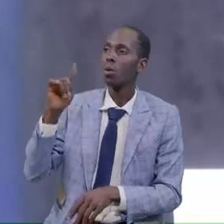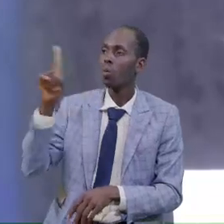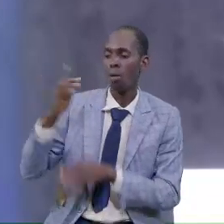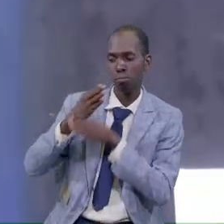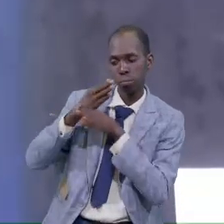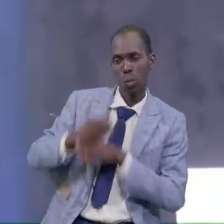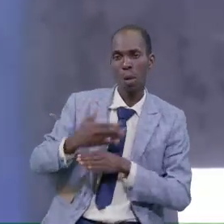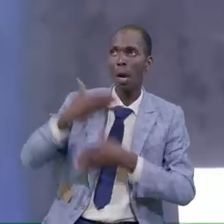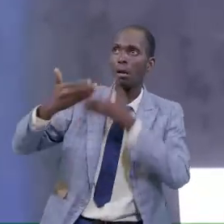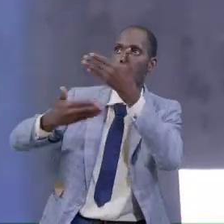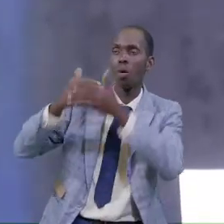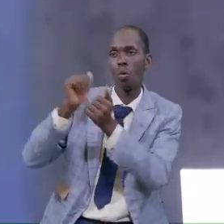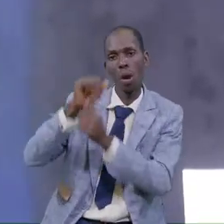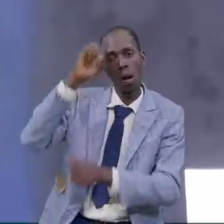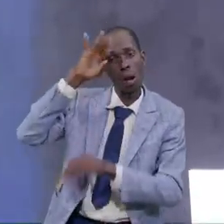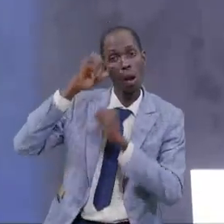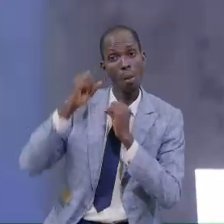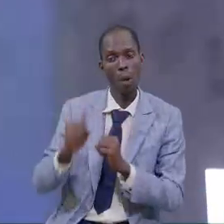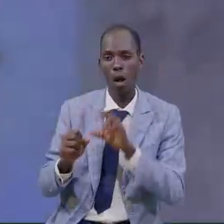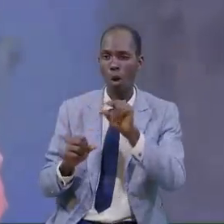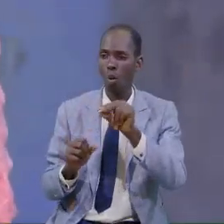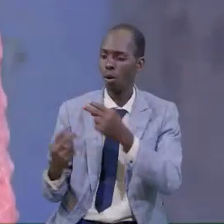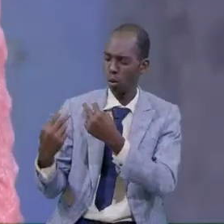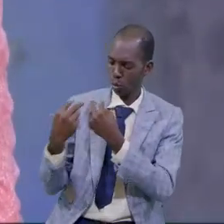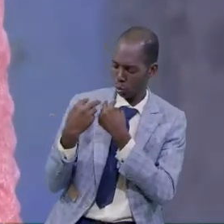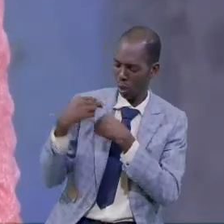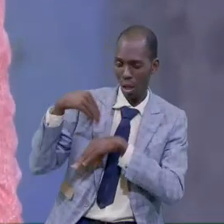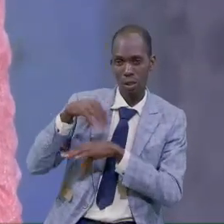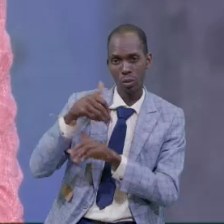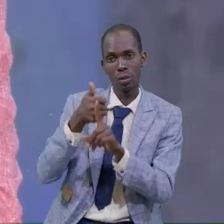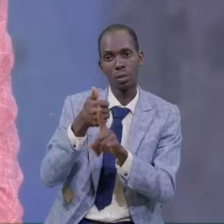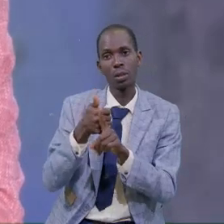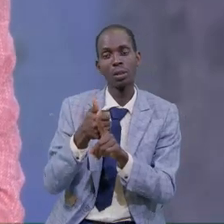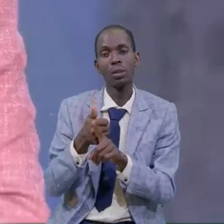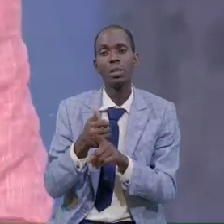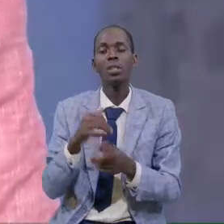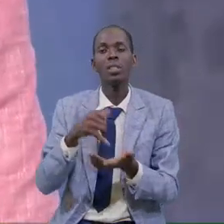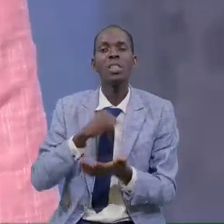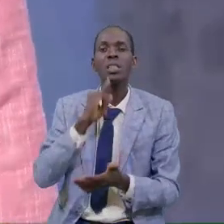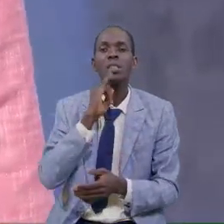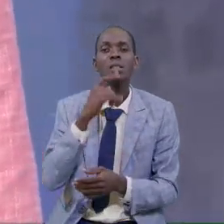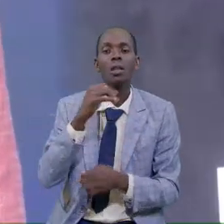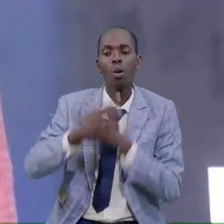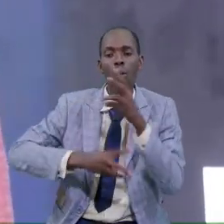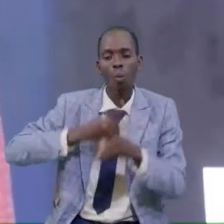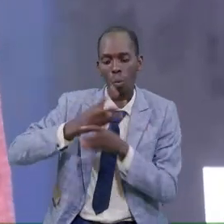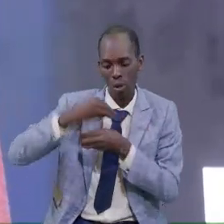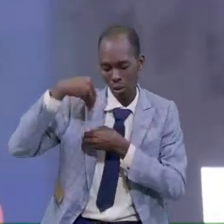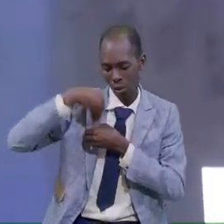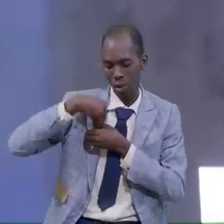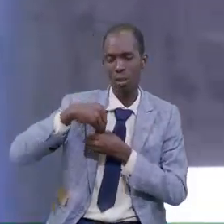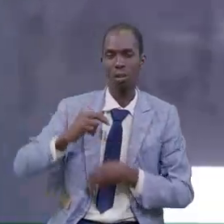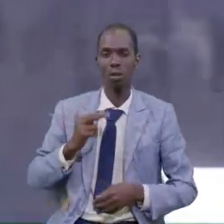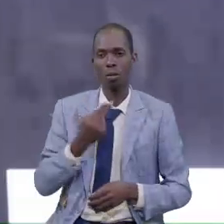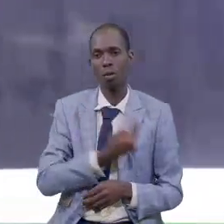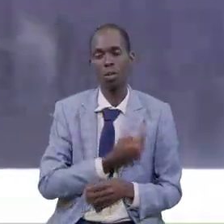power, look within you. It's the world in us that we need to recognize, and